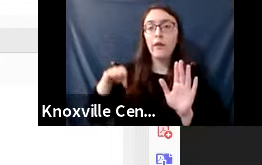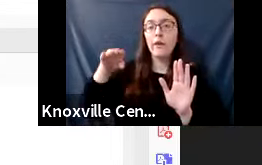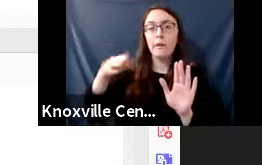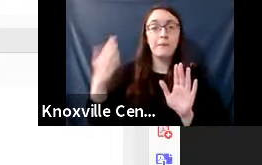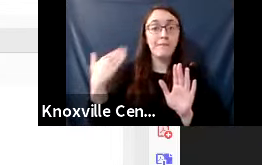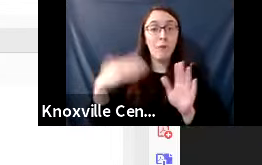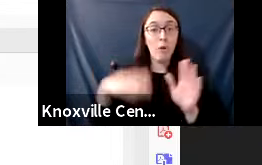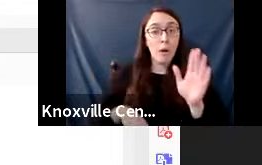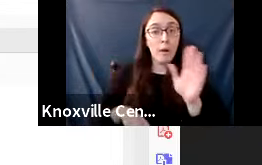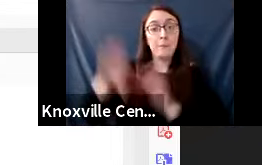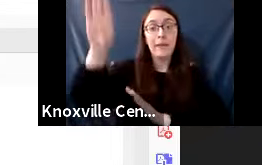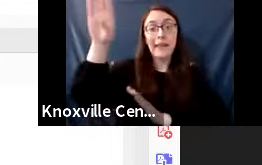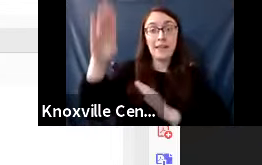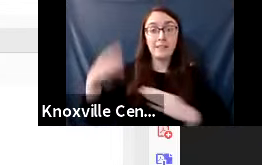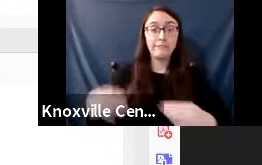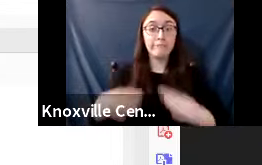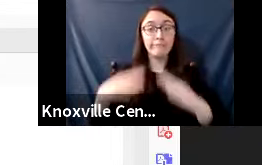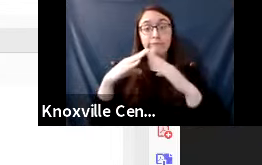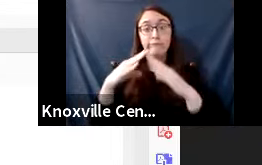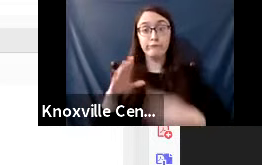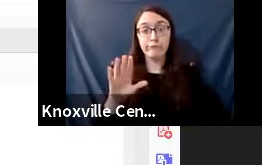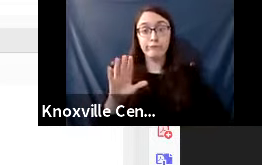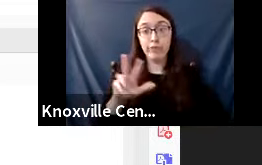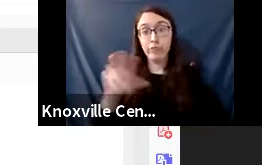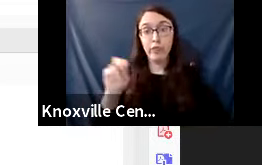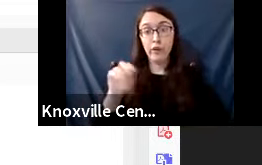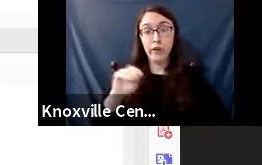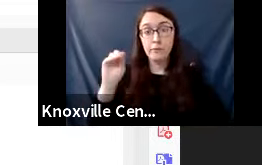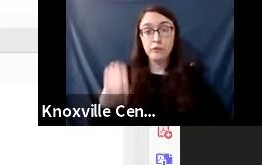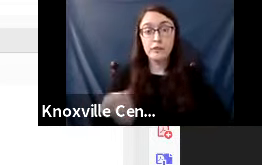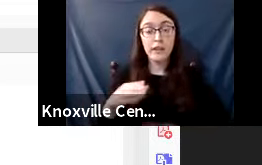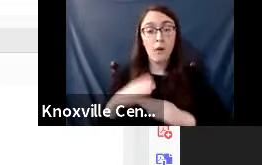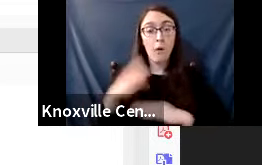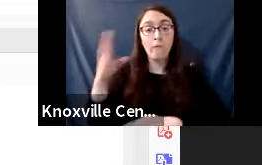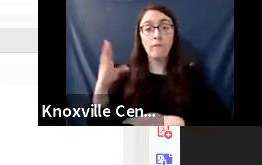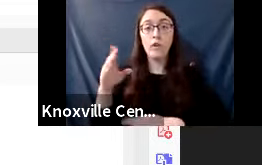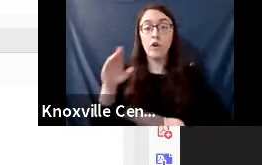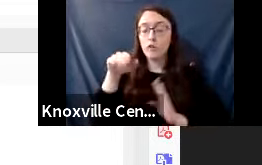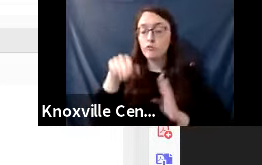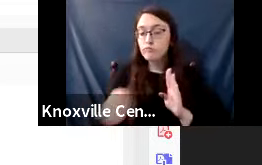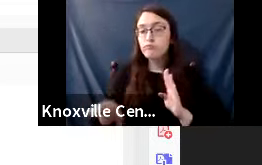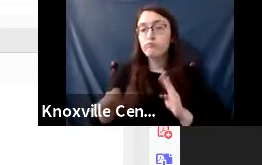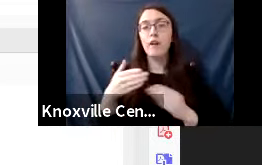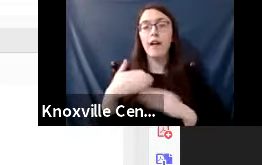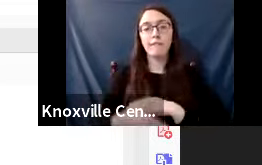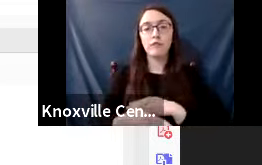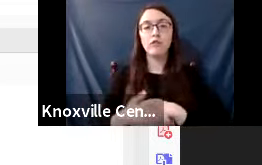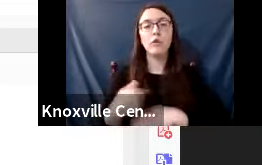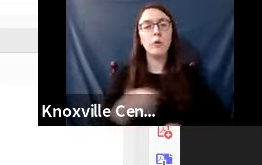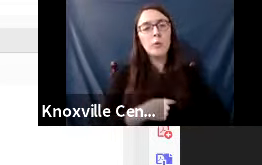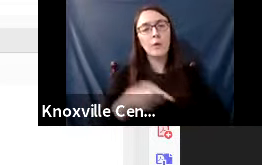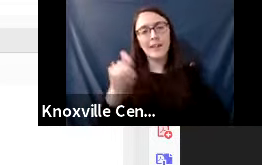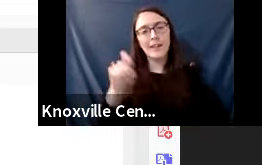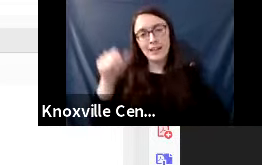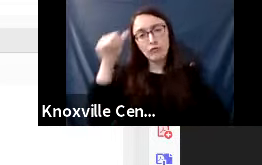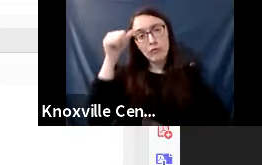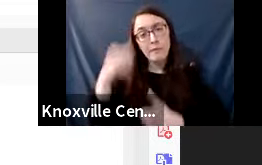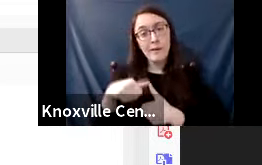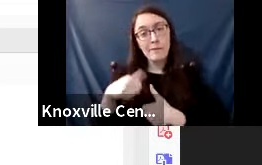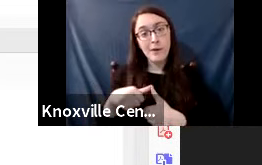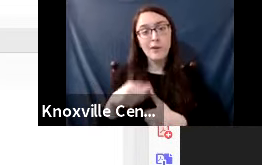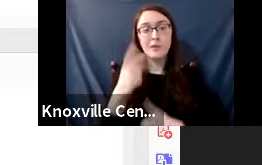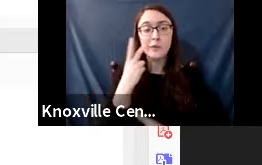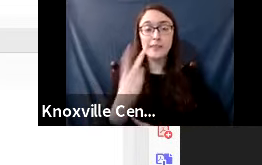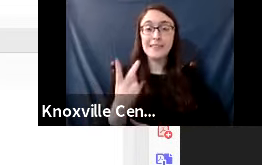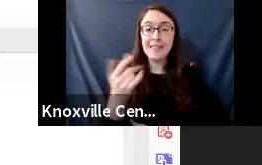over, well over 30%. We have to remember that there's a yellow line at